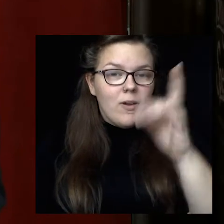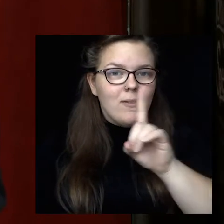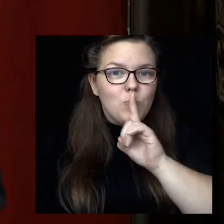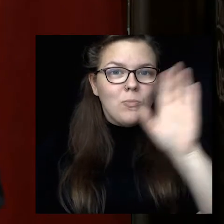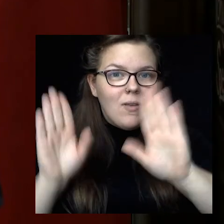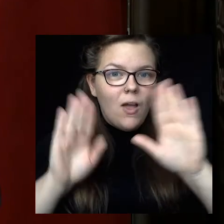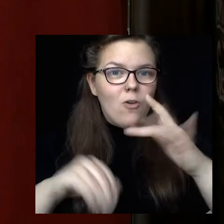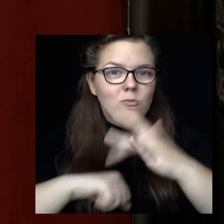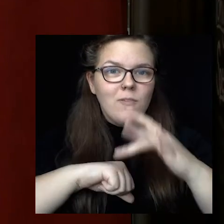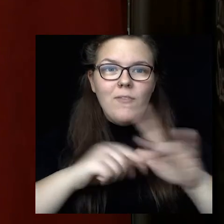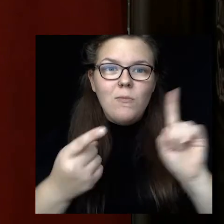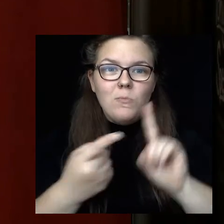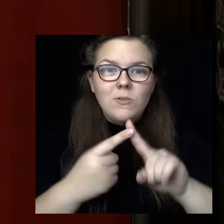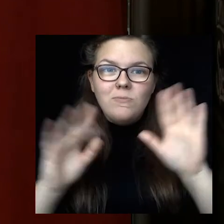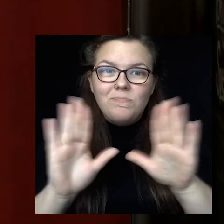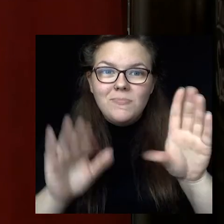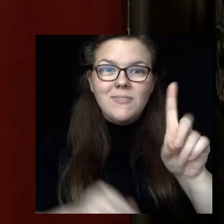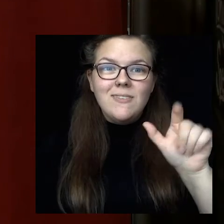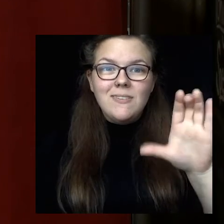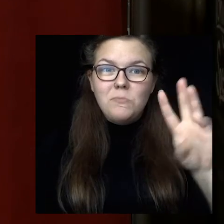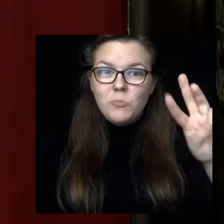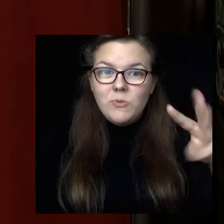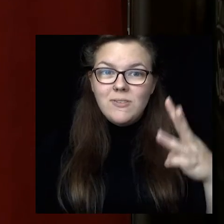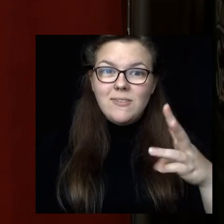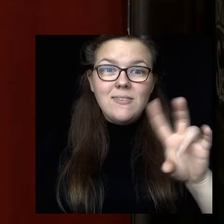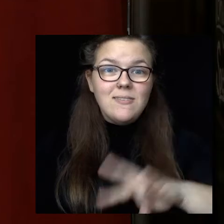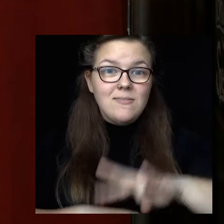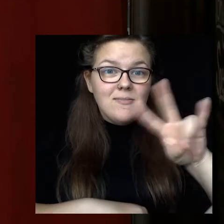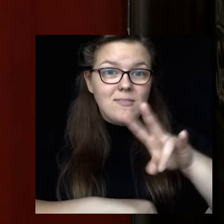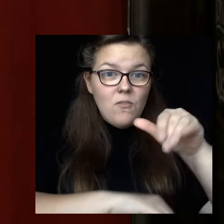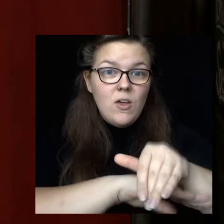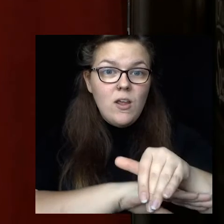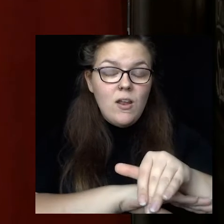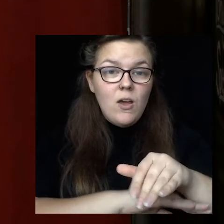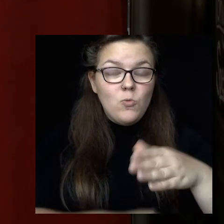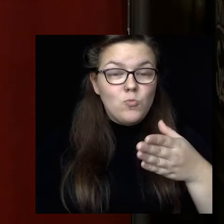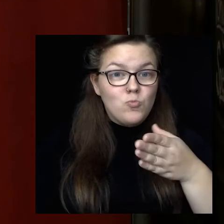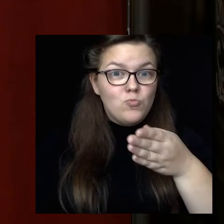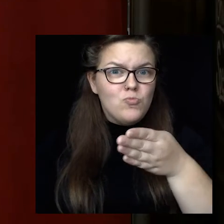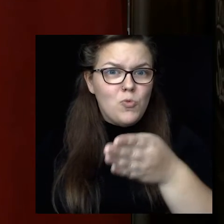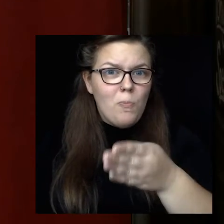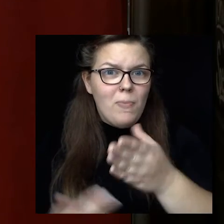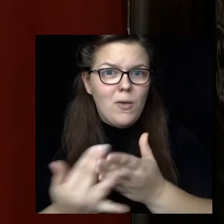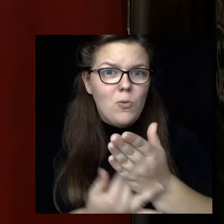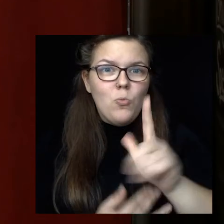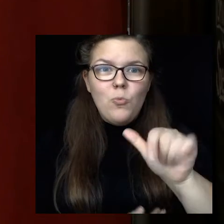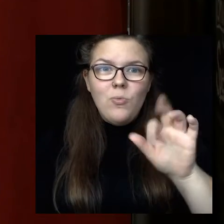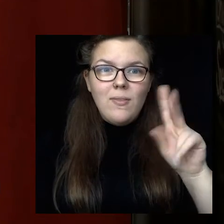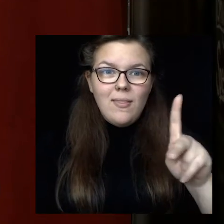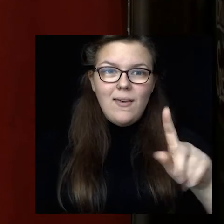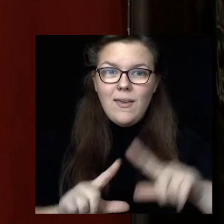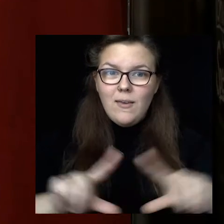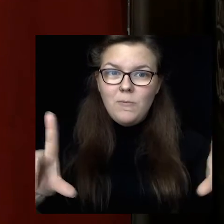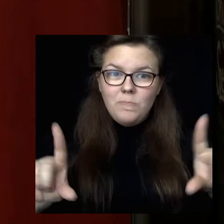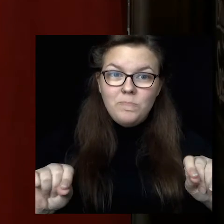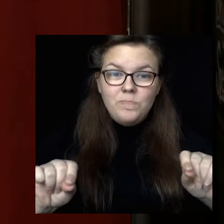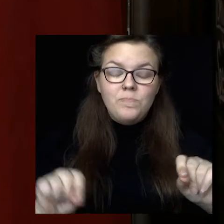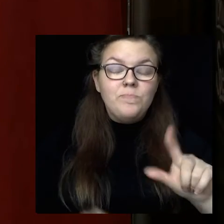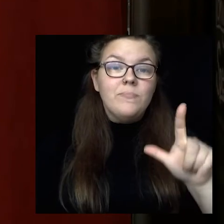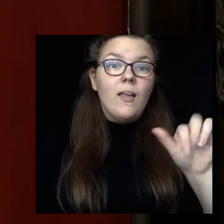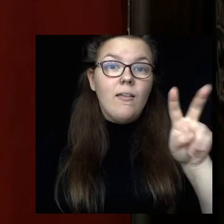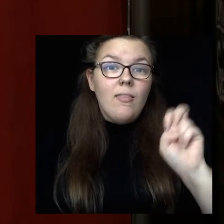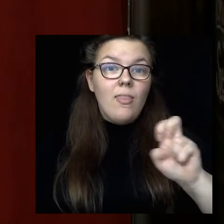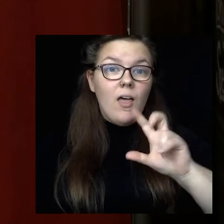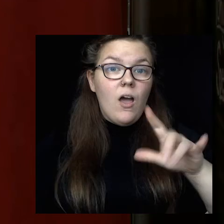until Sunday, December 6th at 7 o'clock. So make sure you bid at the link below. Our live